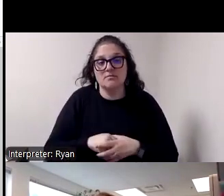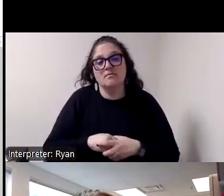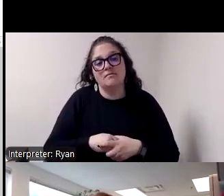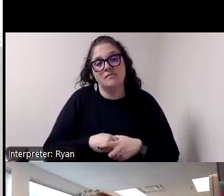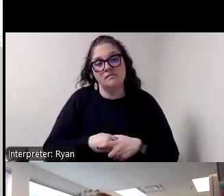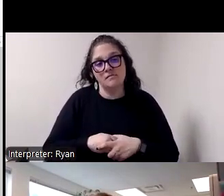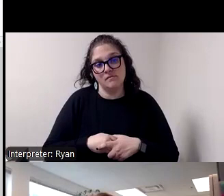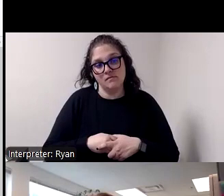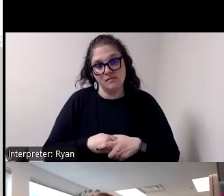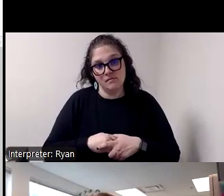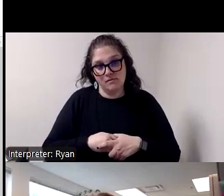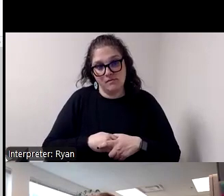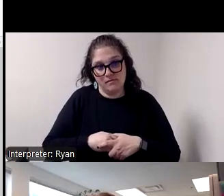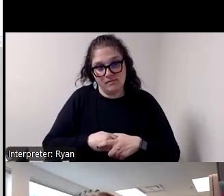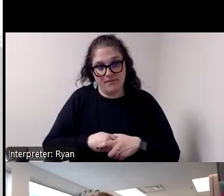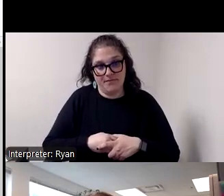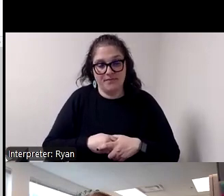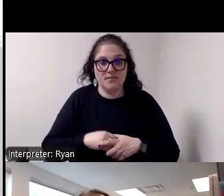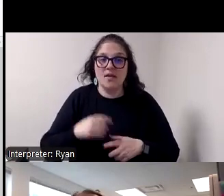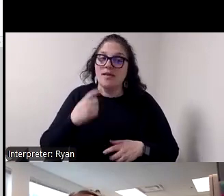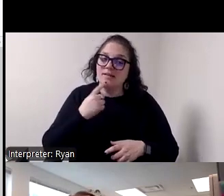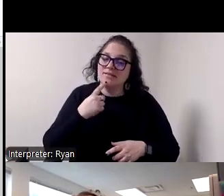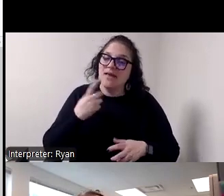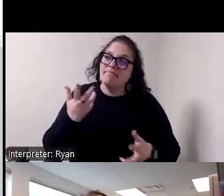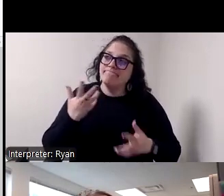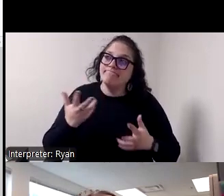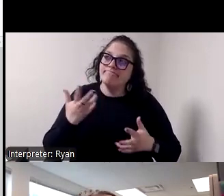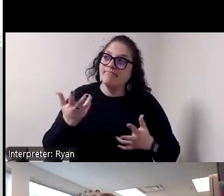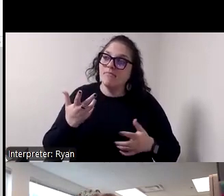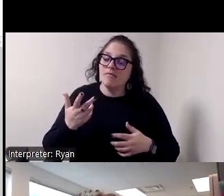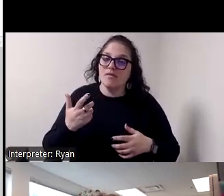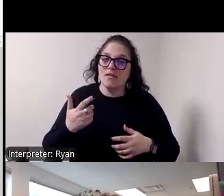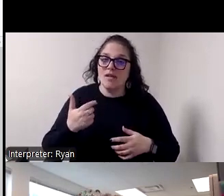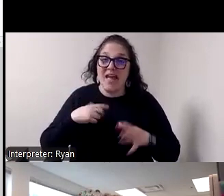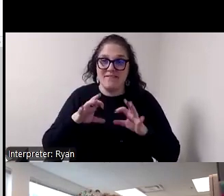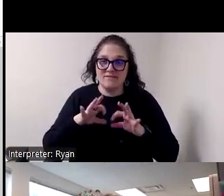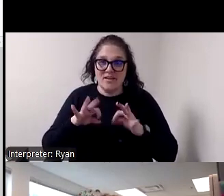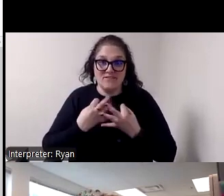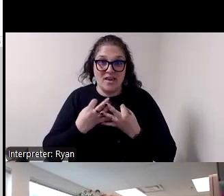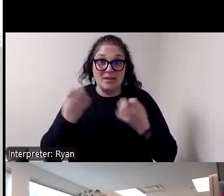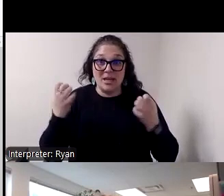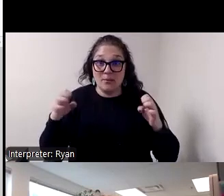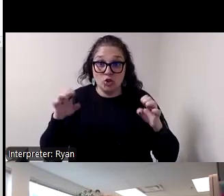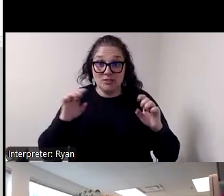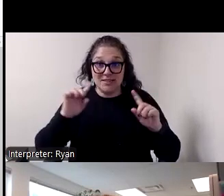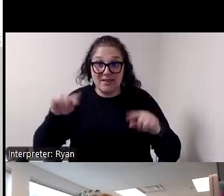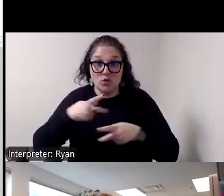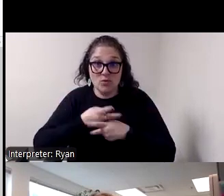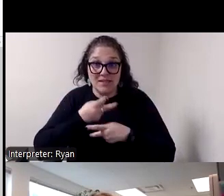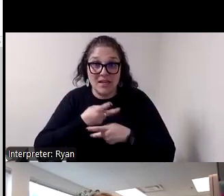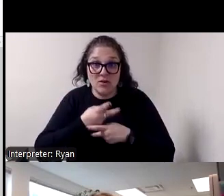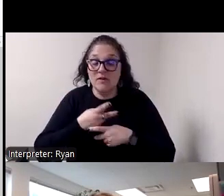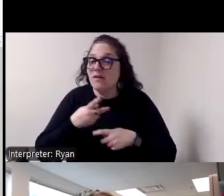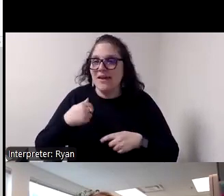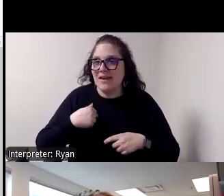say I have unplanned leave that, like say I have a family emergency that I have to go take care of, and I unfortunately